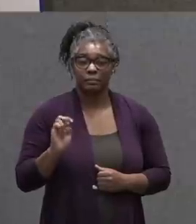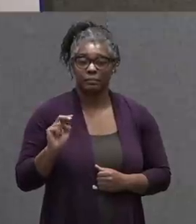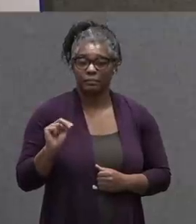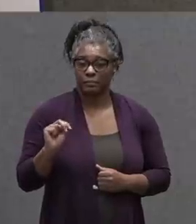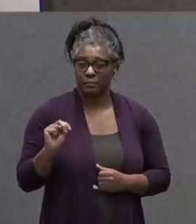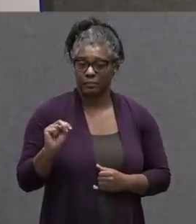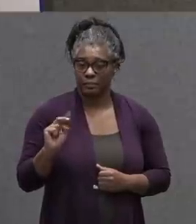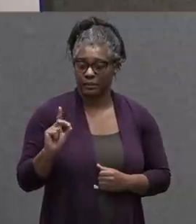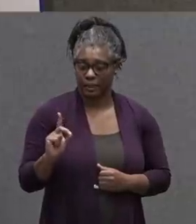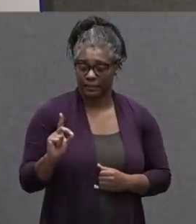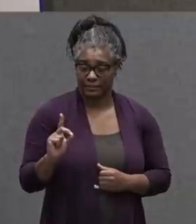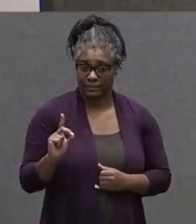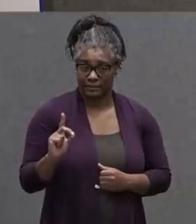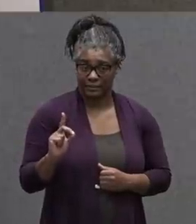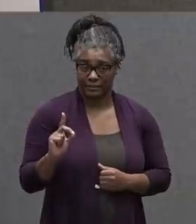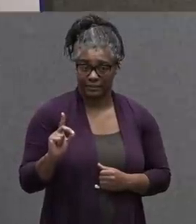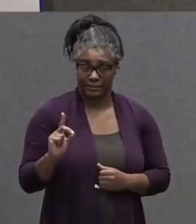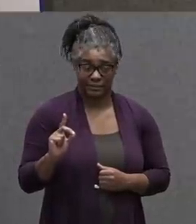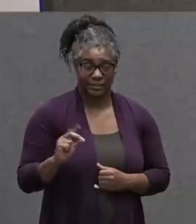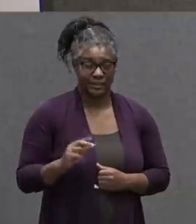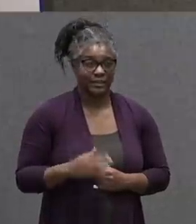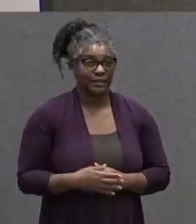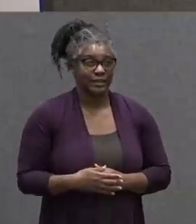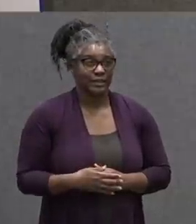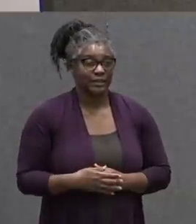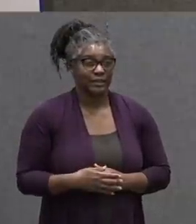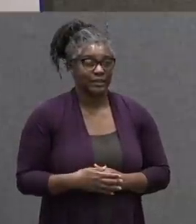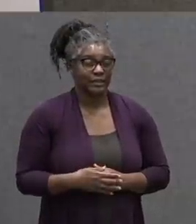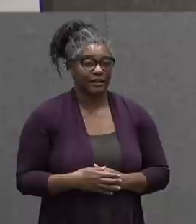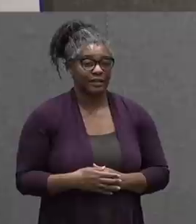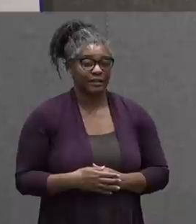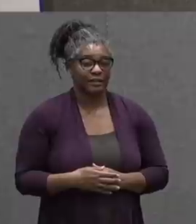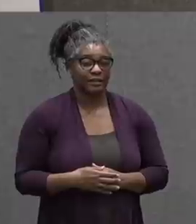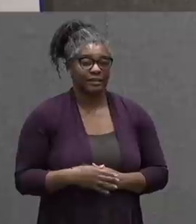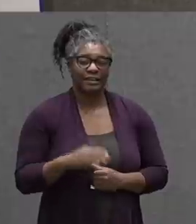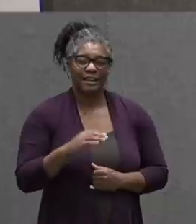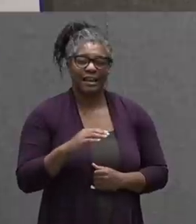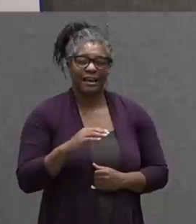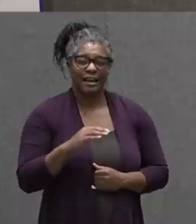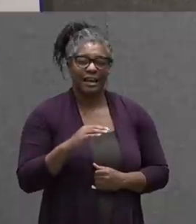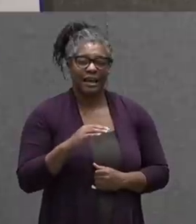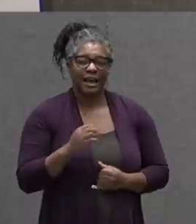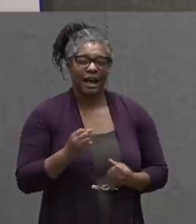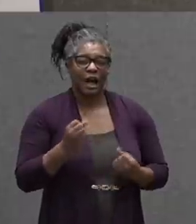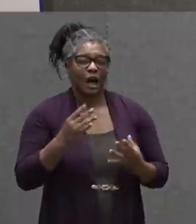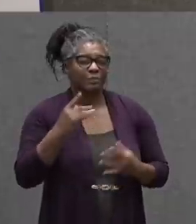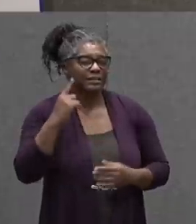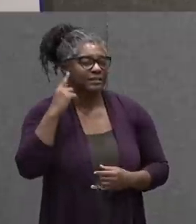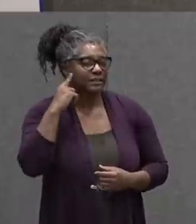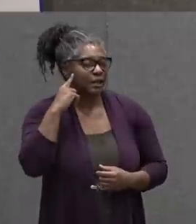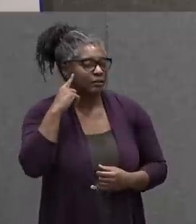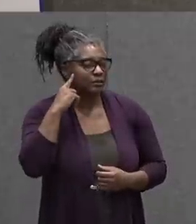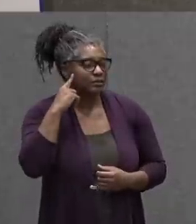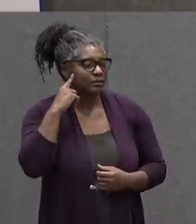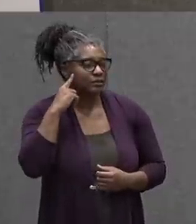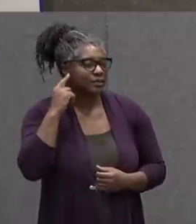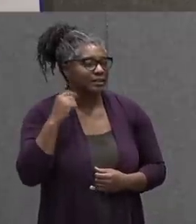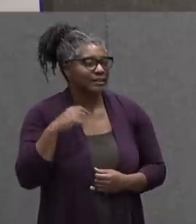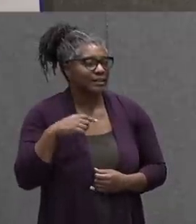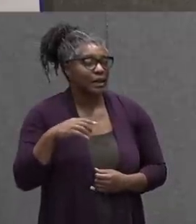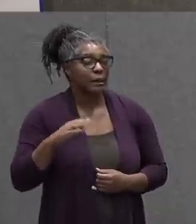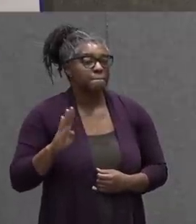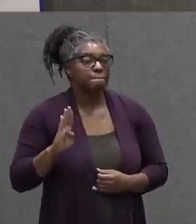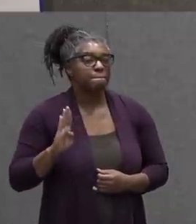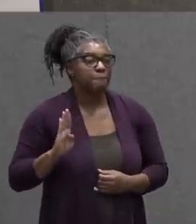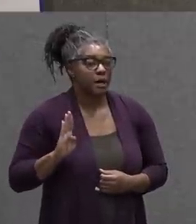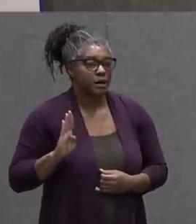Bend. Think about how many sounds you heard there. B. B. B.